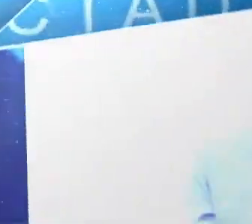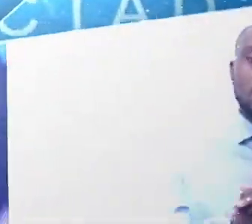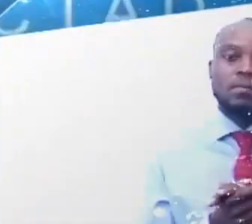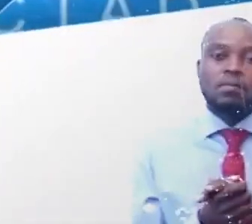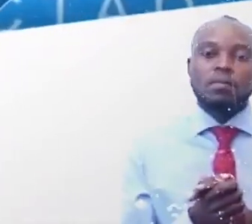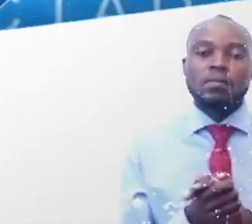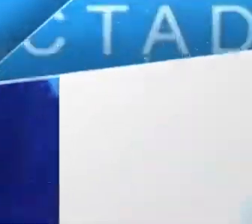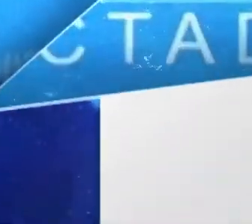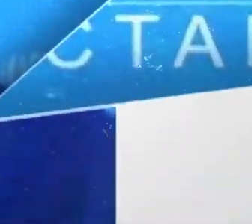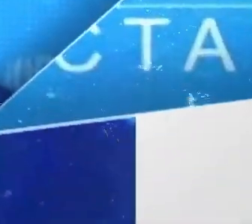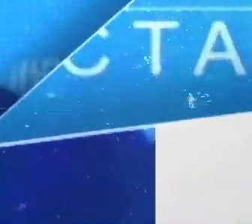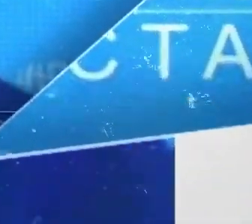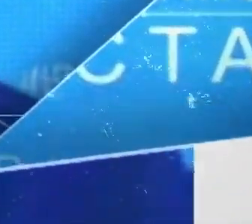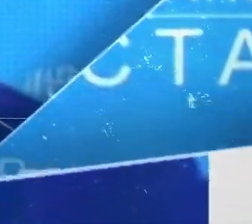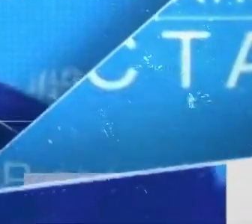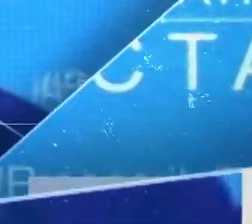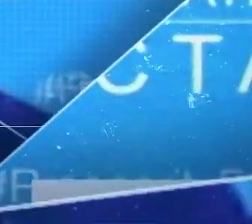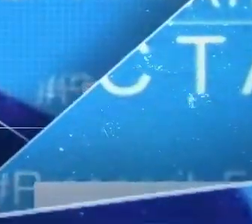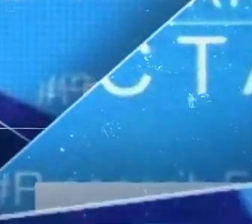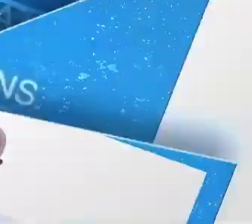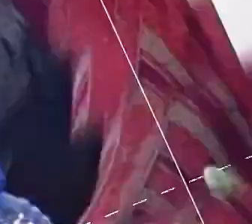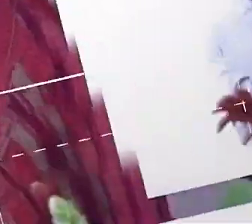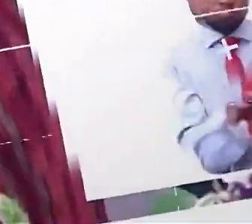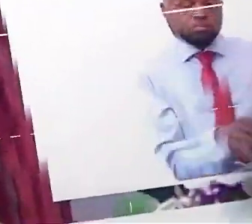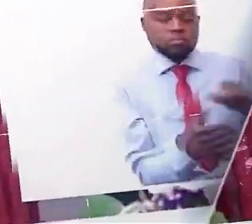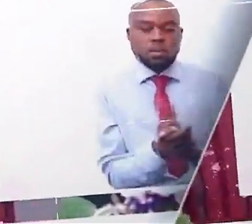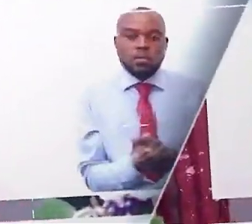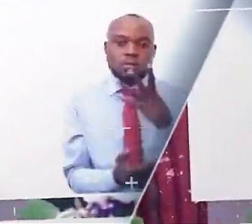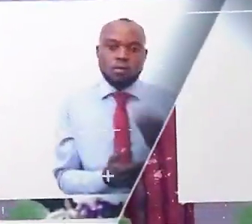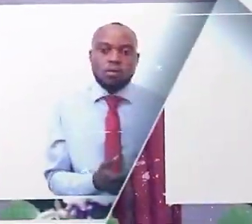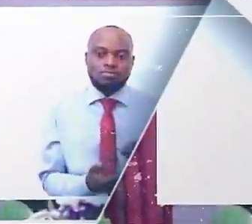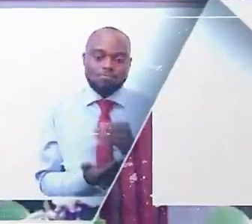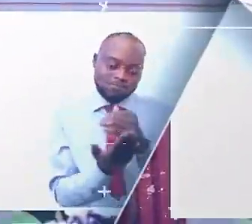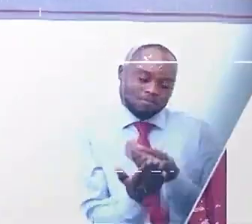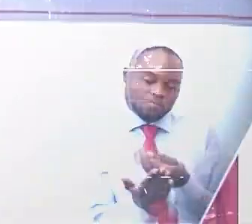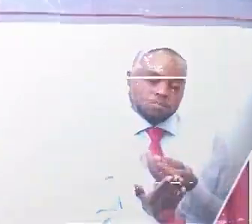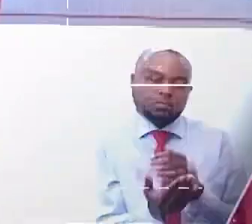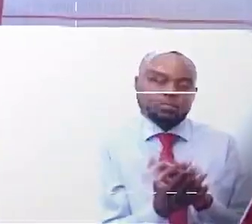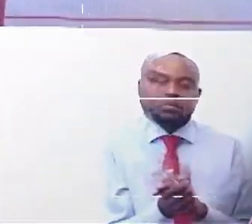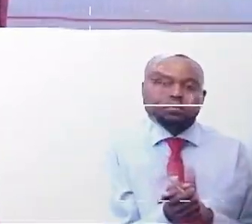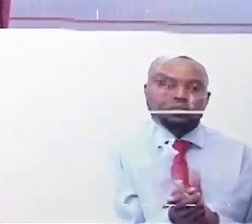We call for policies and practices that put people first.